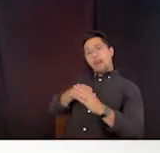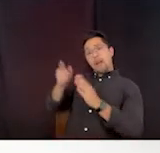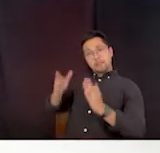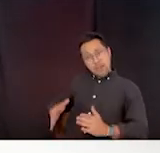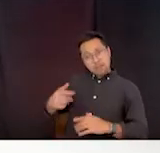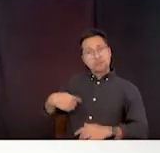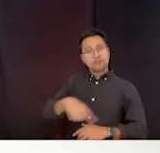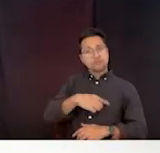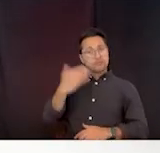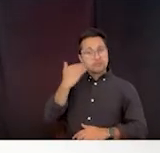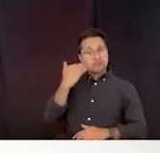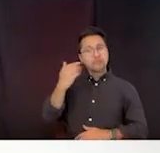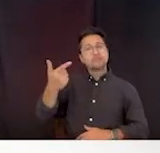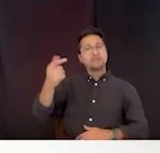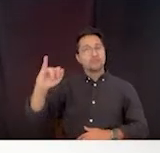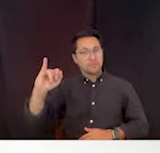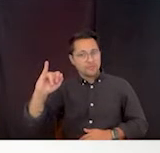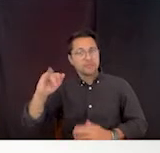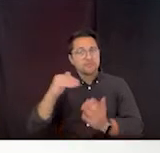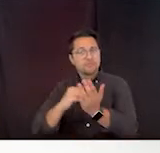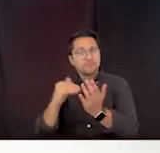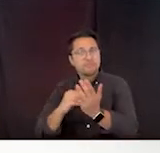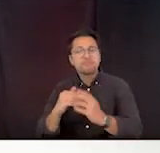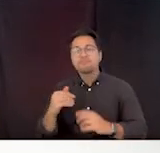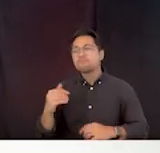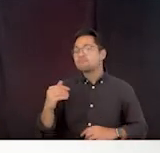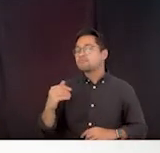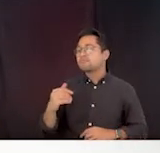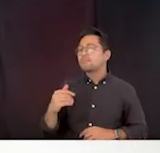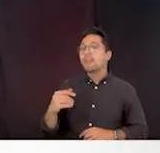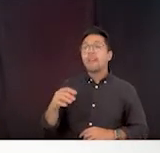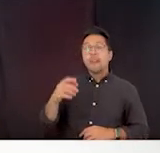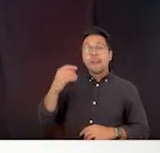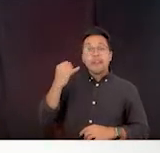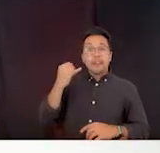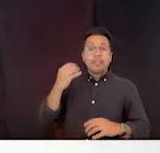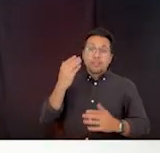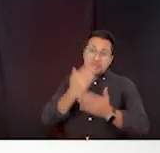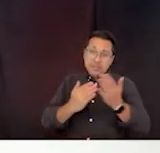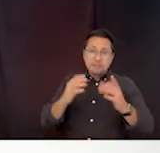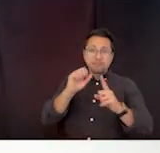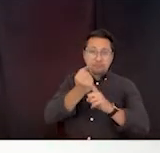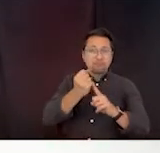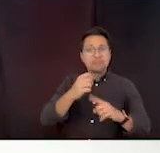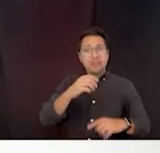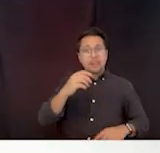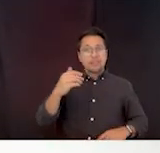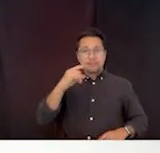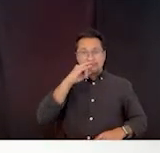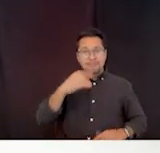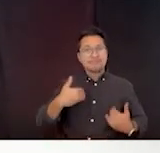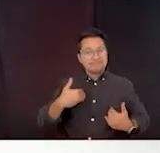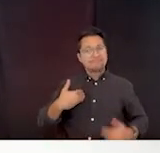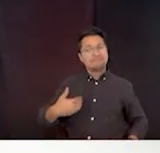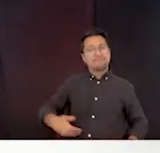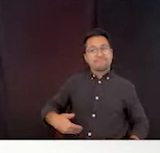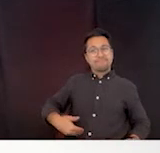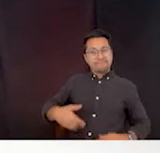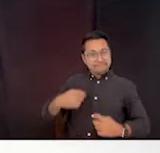interact with a lot are gastroenterologists, because their incidence of kiddos having gut issues that typically have a disability, as